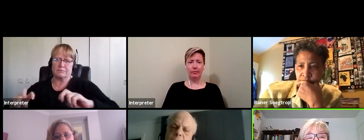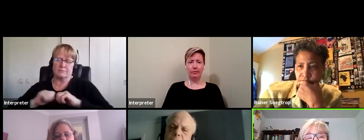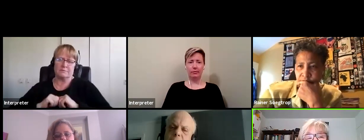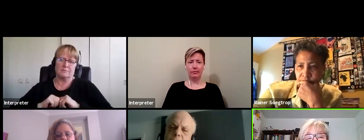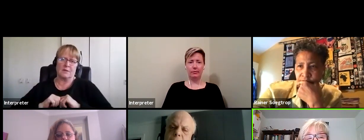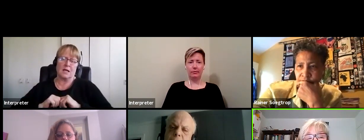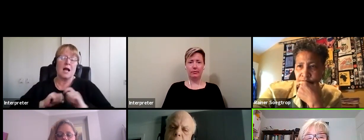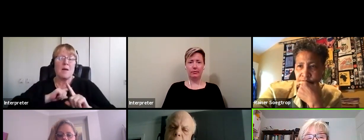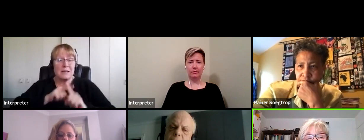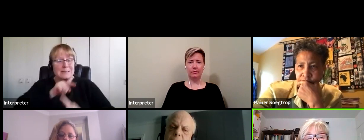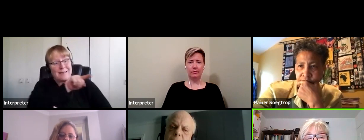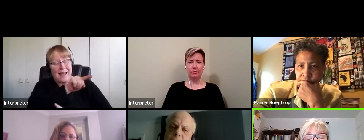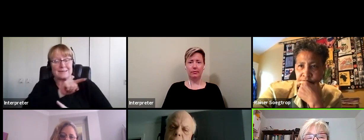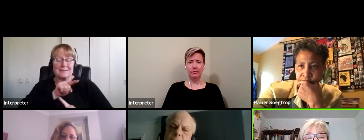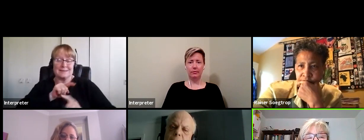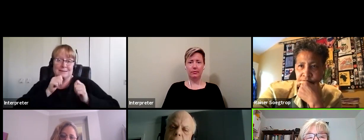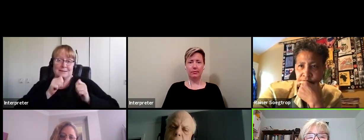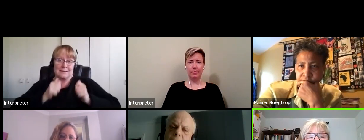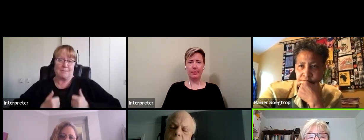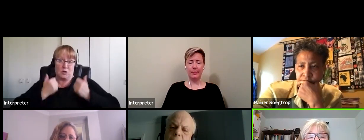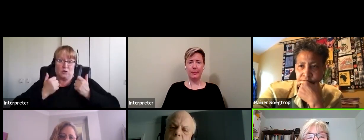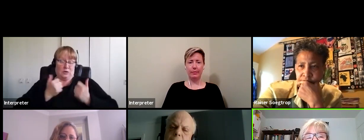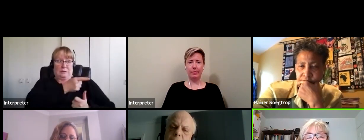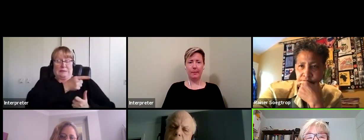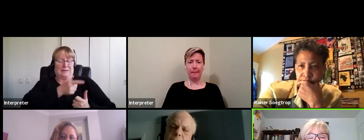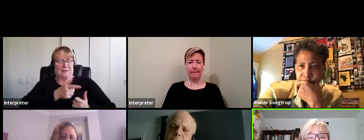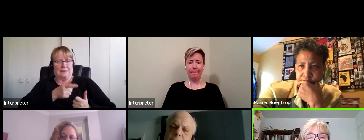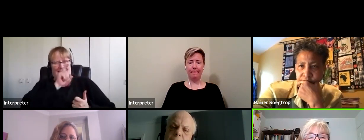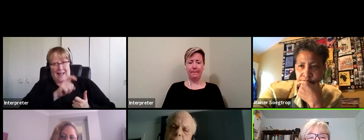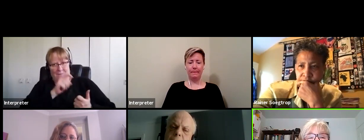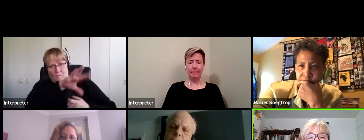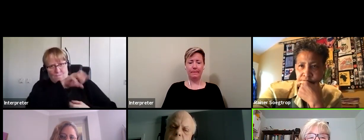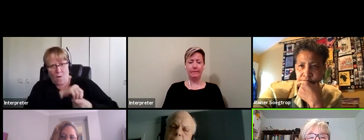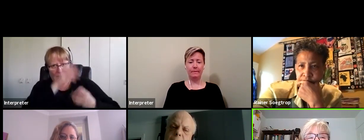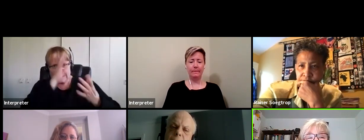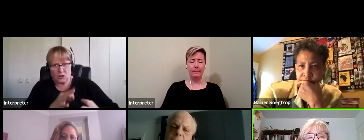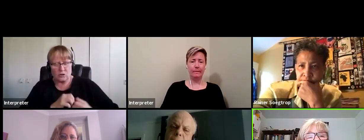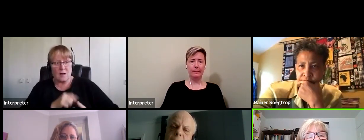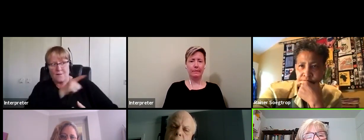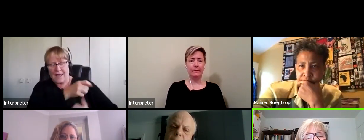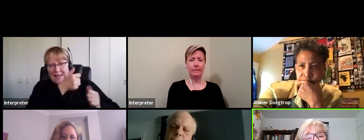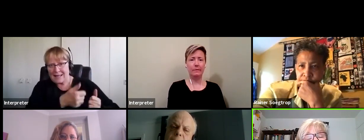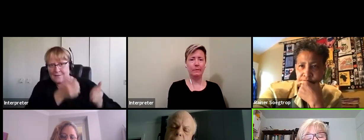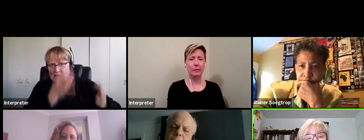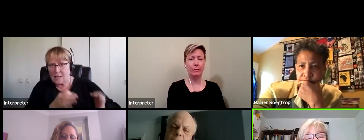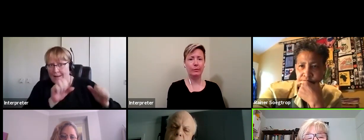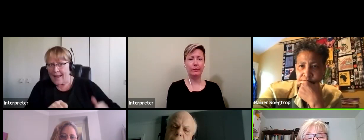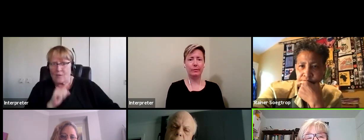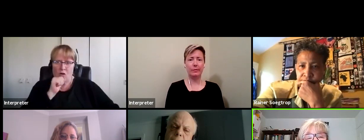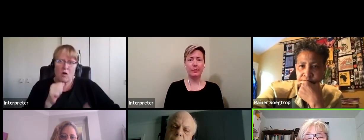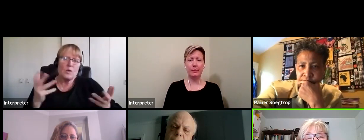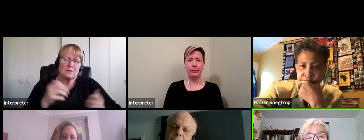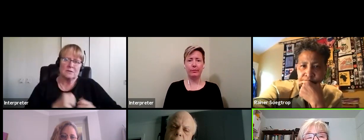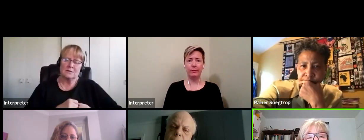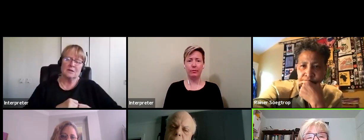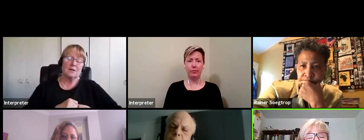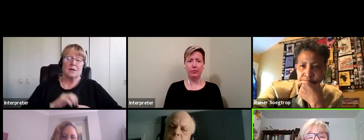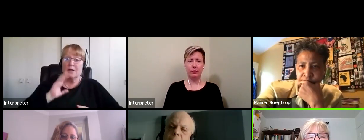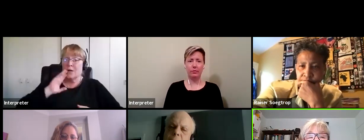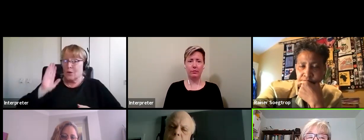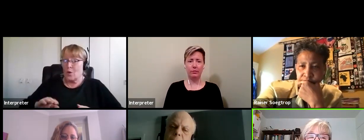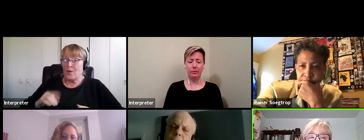if they're competent or their substitute decision maker. And this has been an issue that we have been fighting against for years. And in fact, one of the